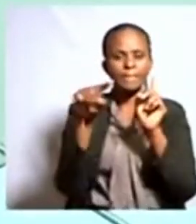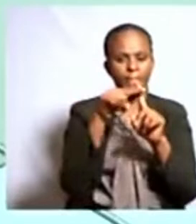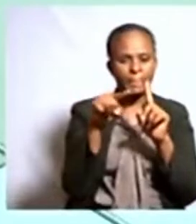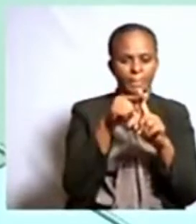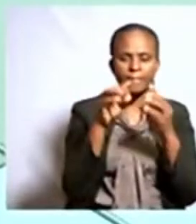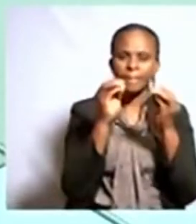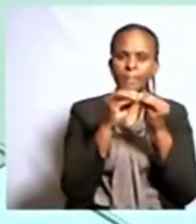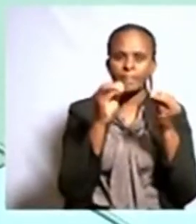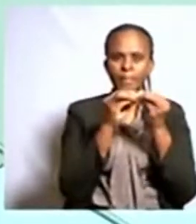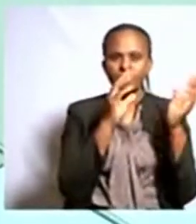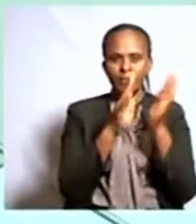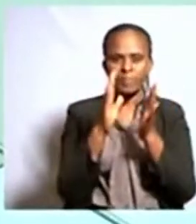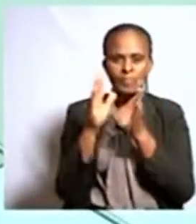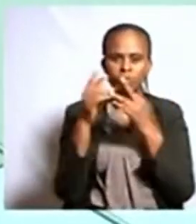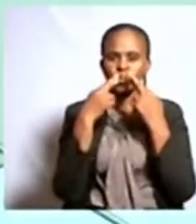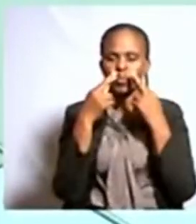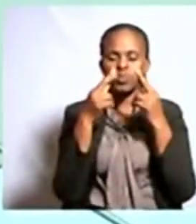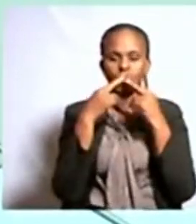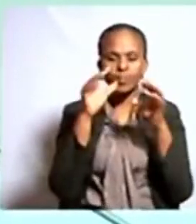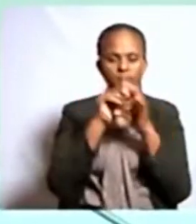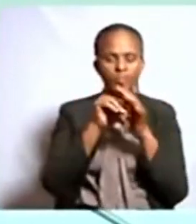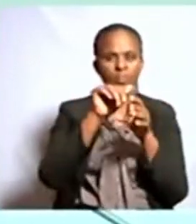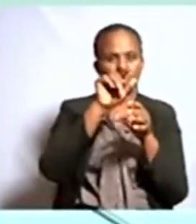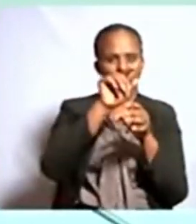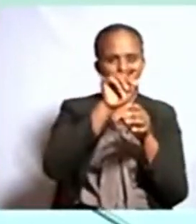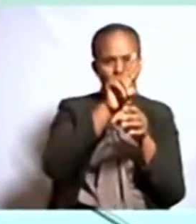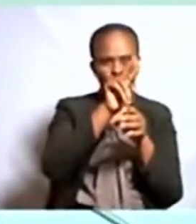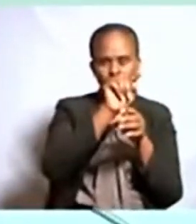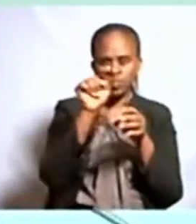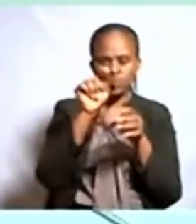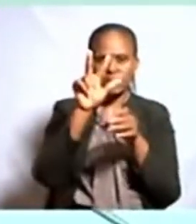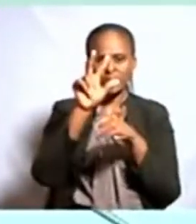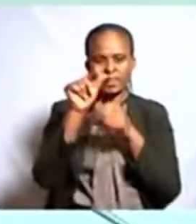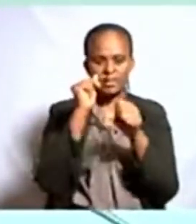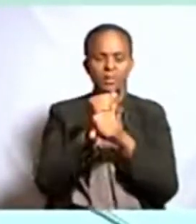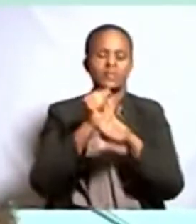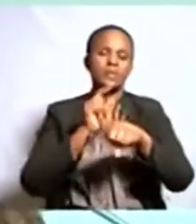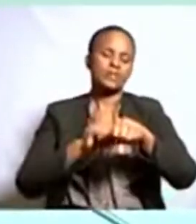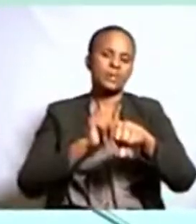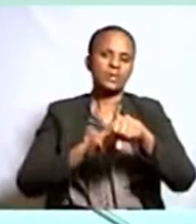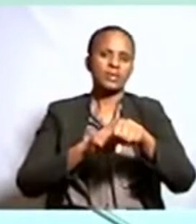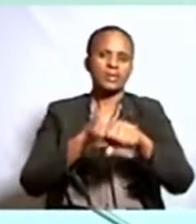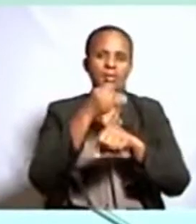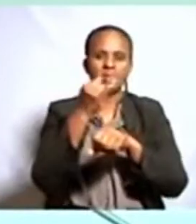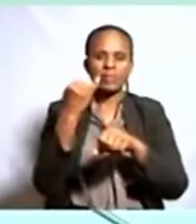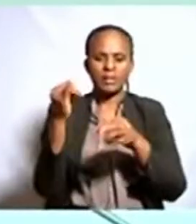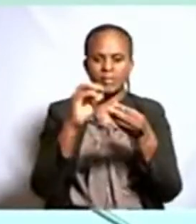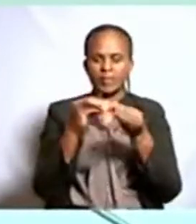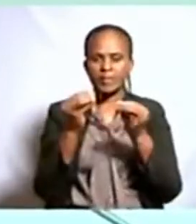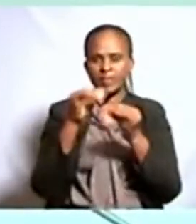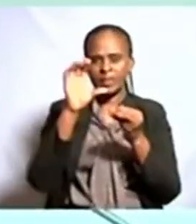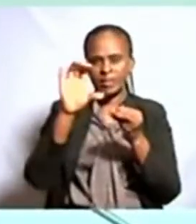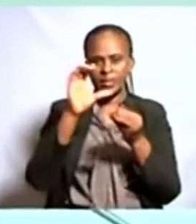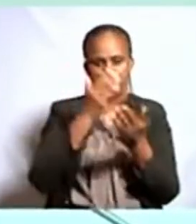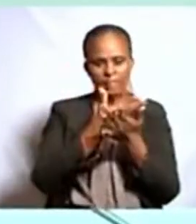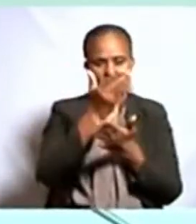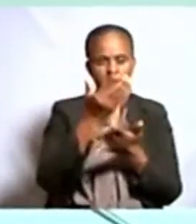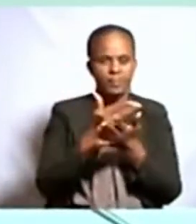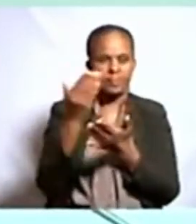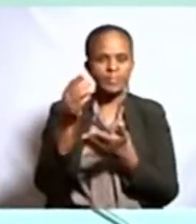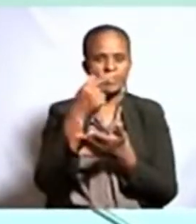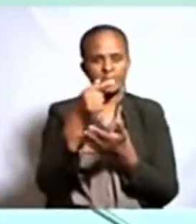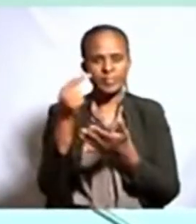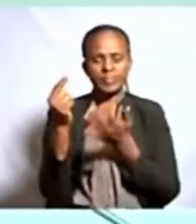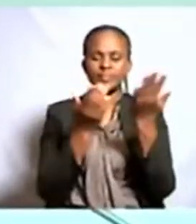planned outcomes in 2 to 3 years' time. Item C, procurement of goods and